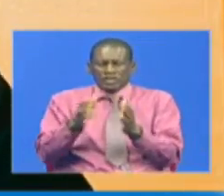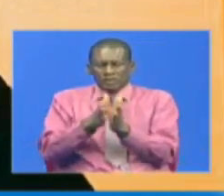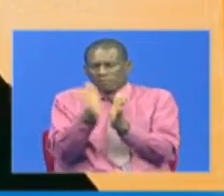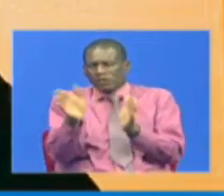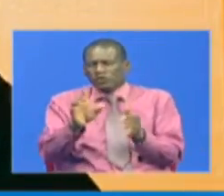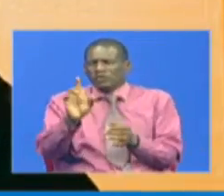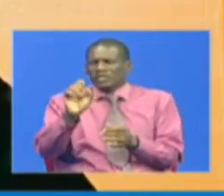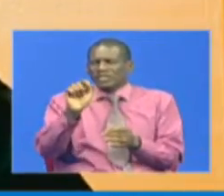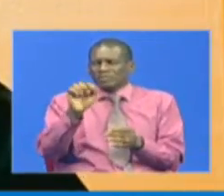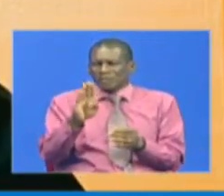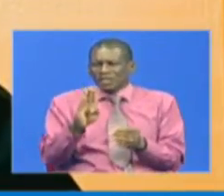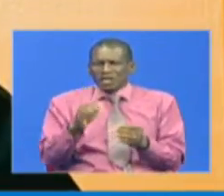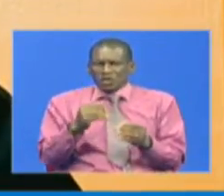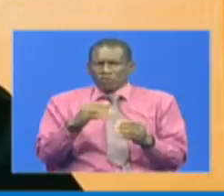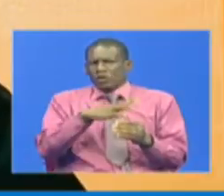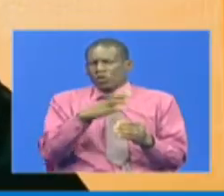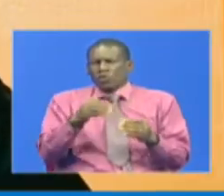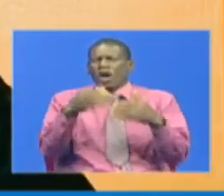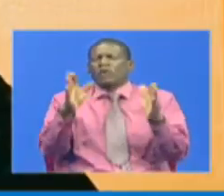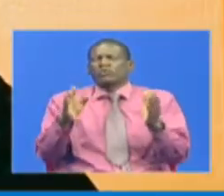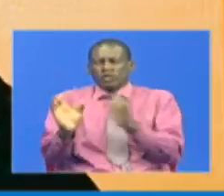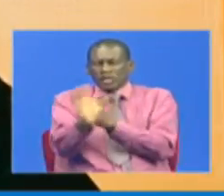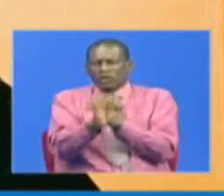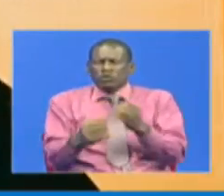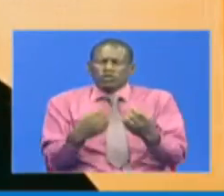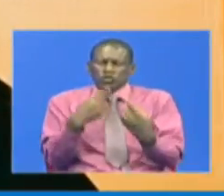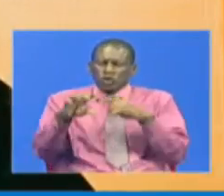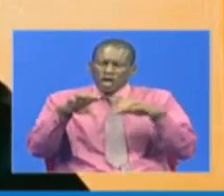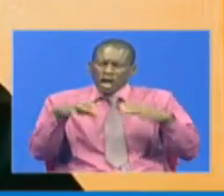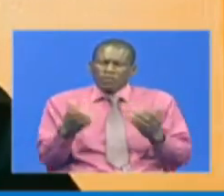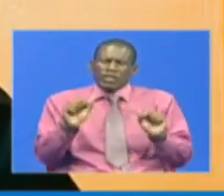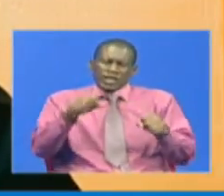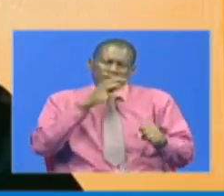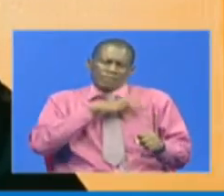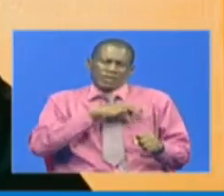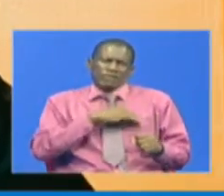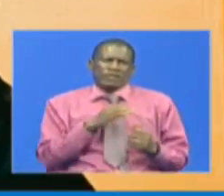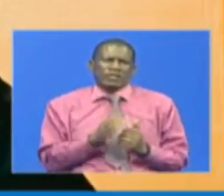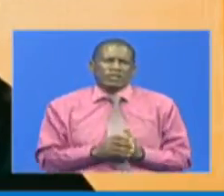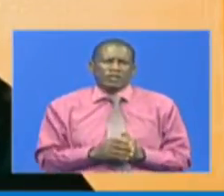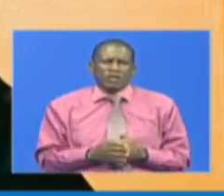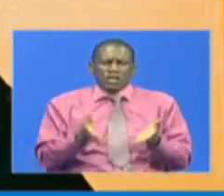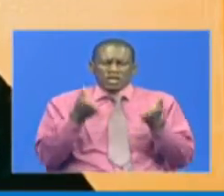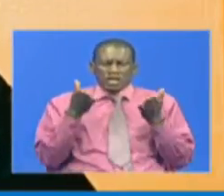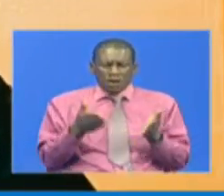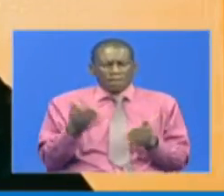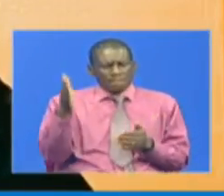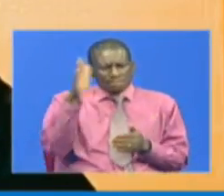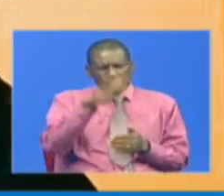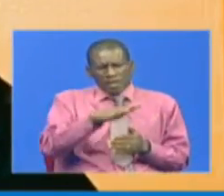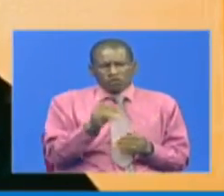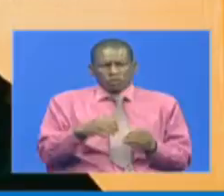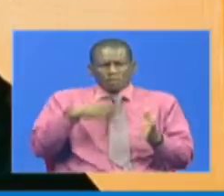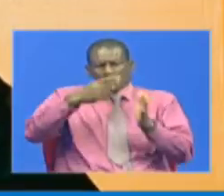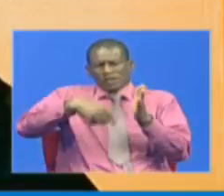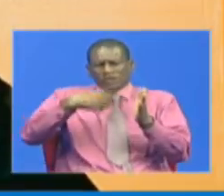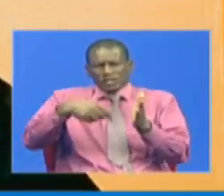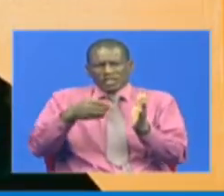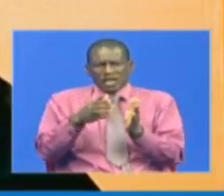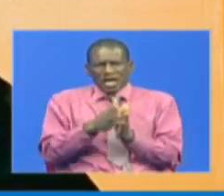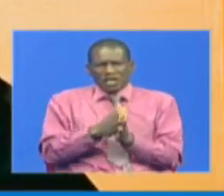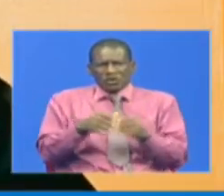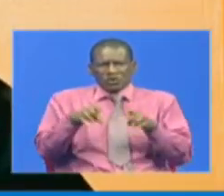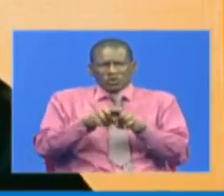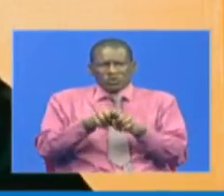around the country talking about them so that they can see how they can benefit. Now, coming back to manufacturing, and really not